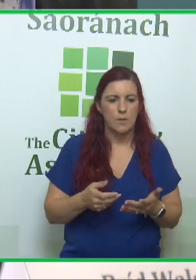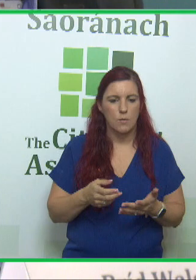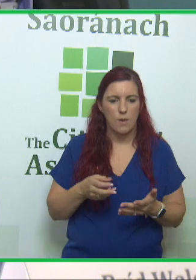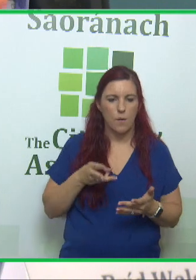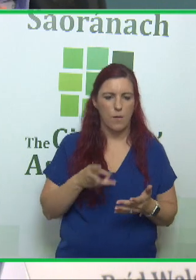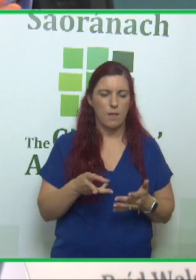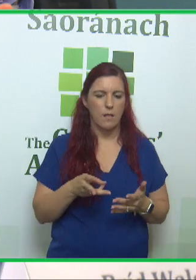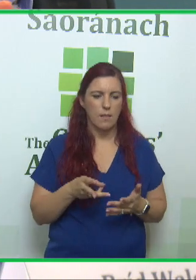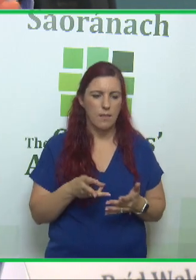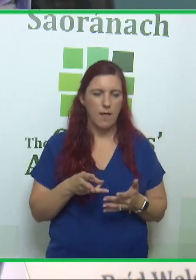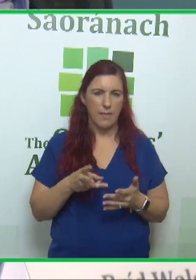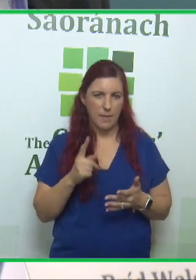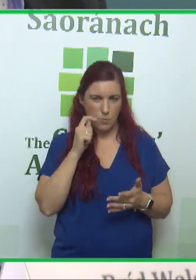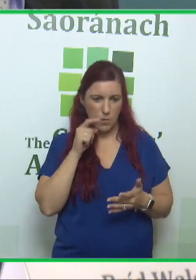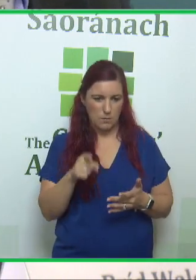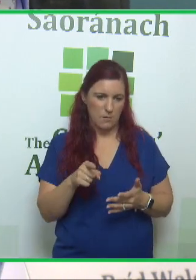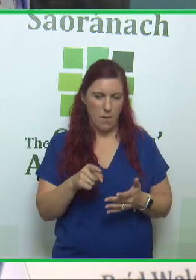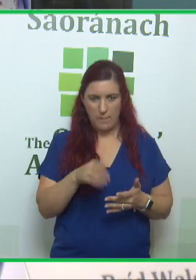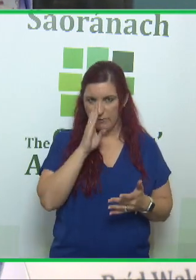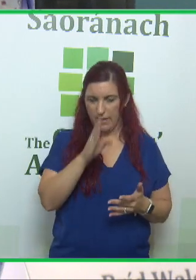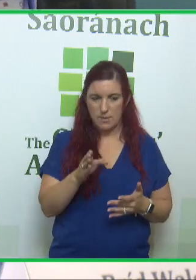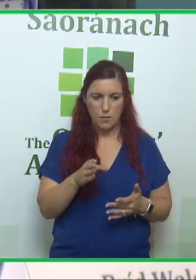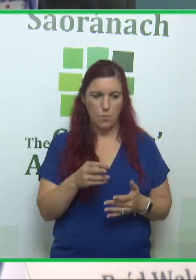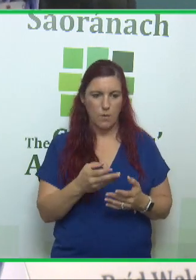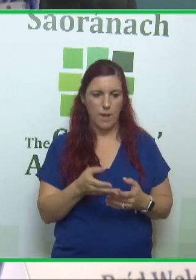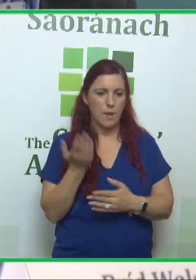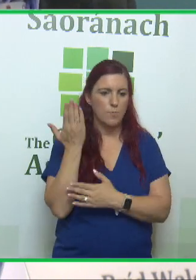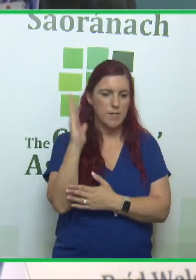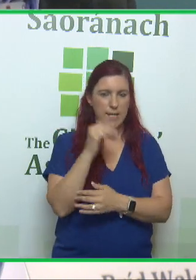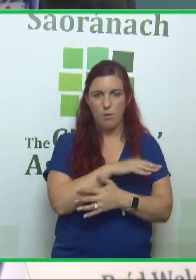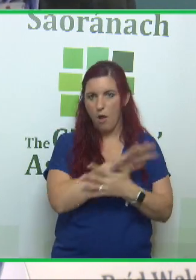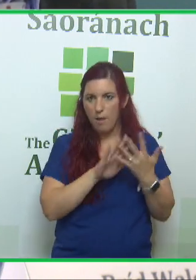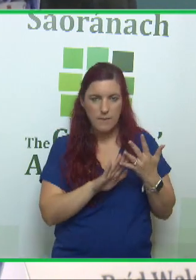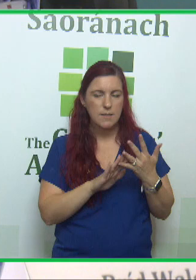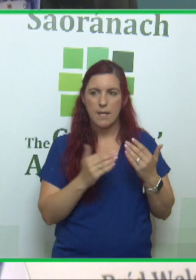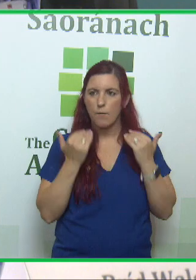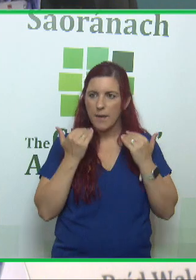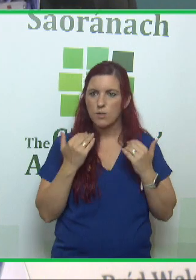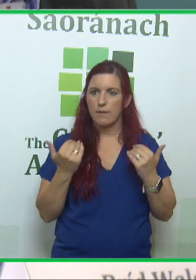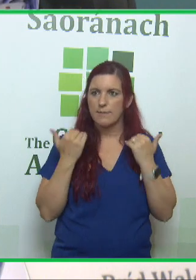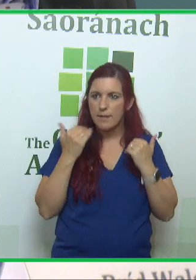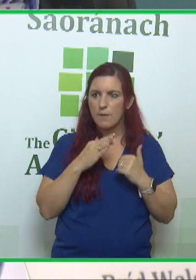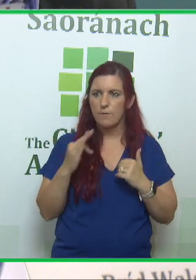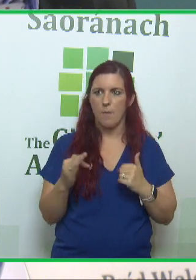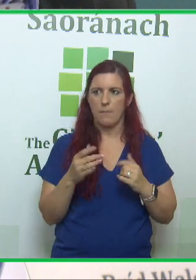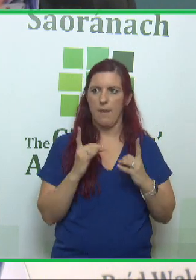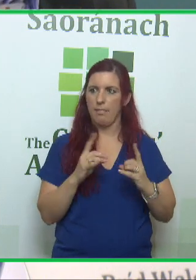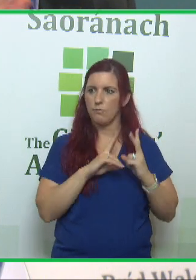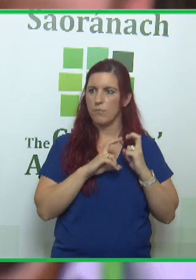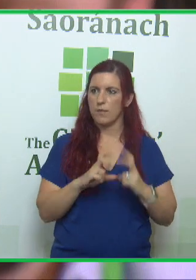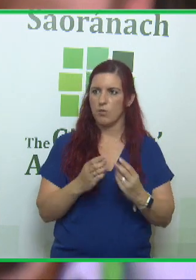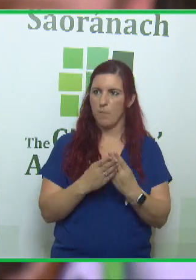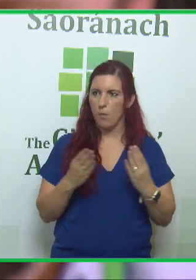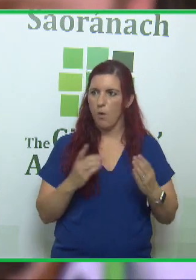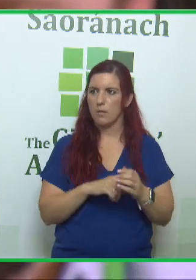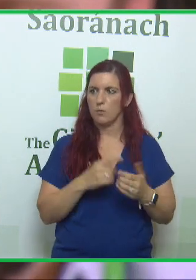here because I think that's what you're looking for. Yeah. So we will present all of that. We will present the data from the Health Research Board to show, look,